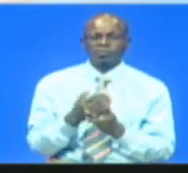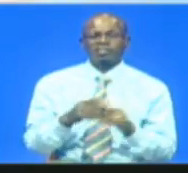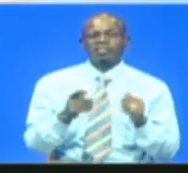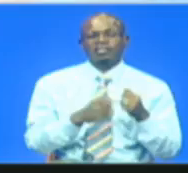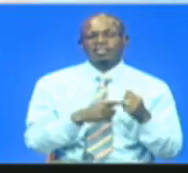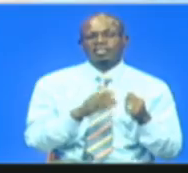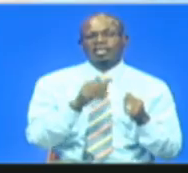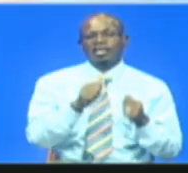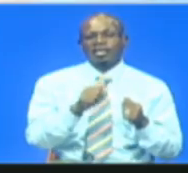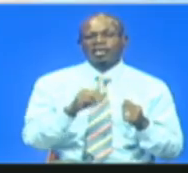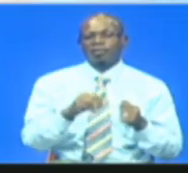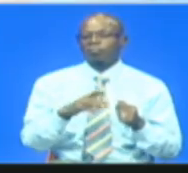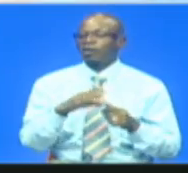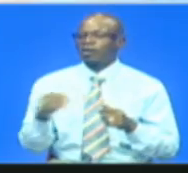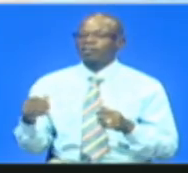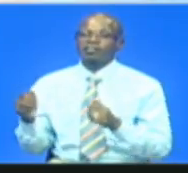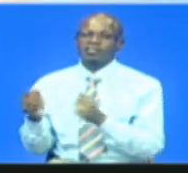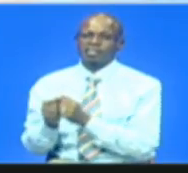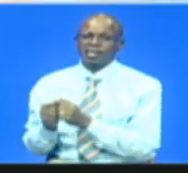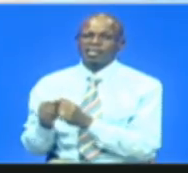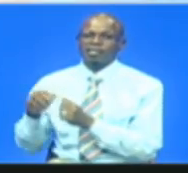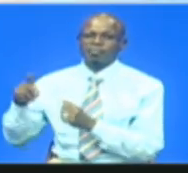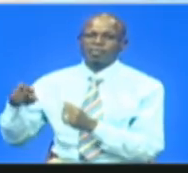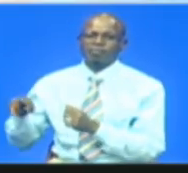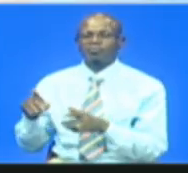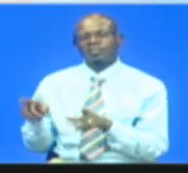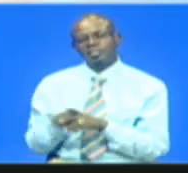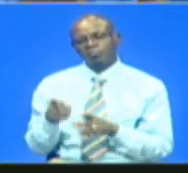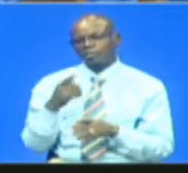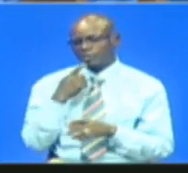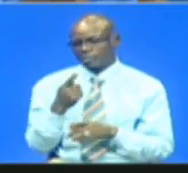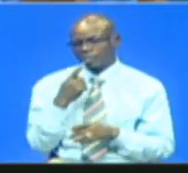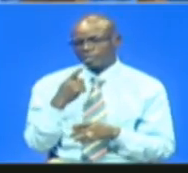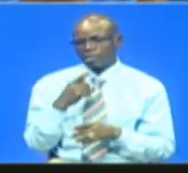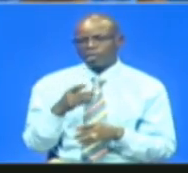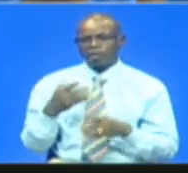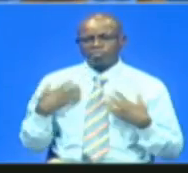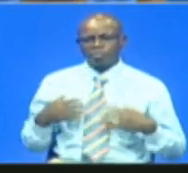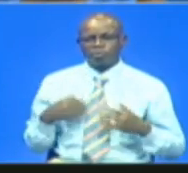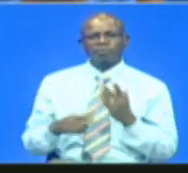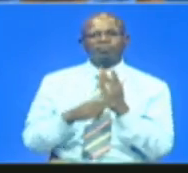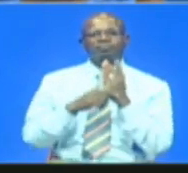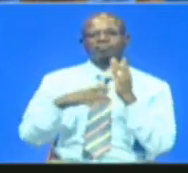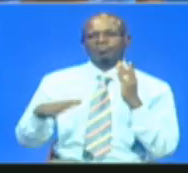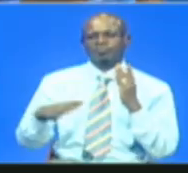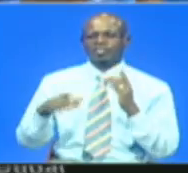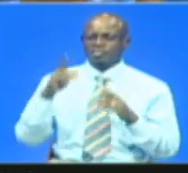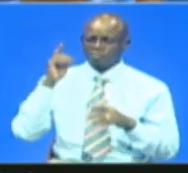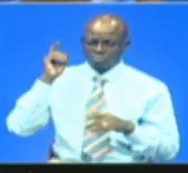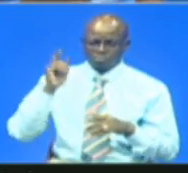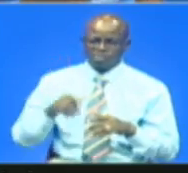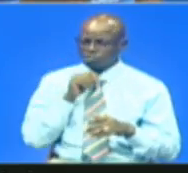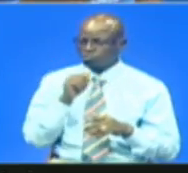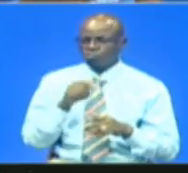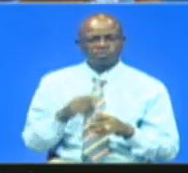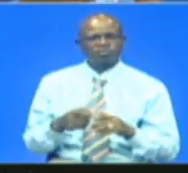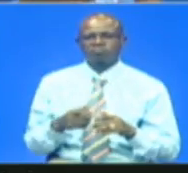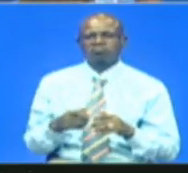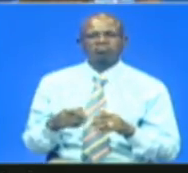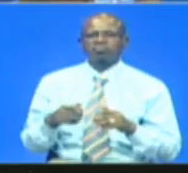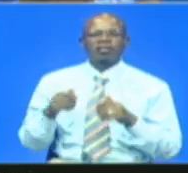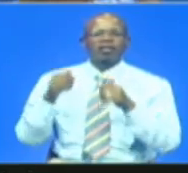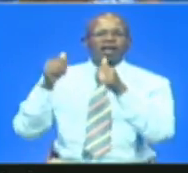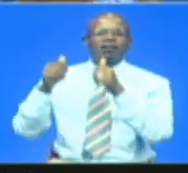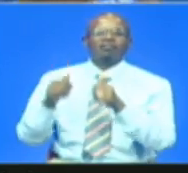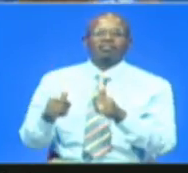banned endorsements by celebrities in gambling adverts. This will see the likes of McDonald Mariga, Joey Muthengi and others